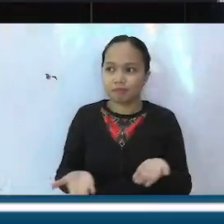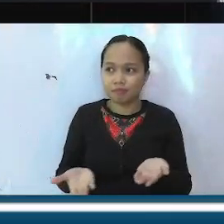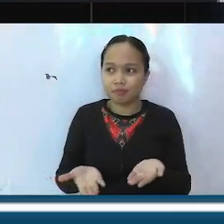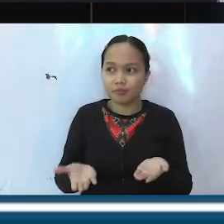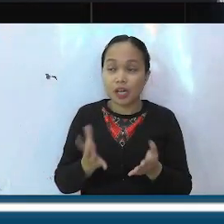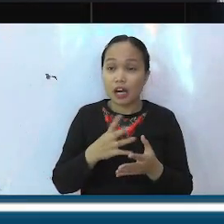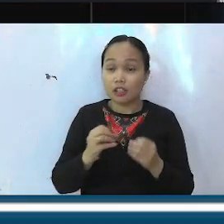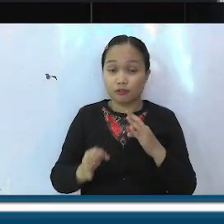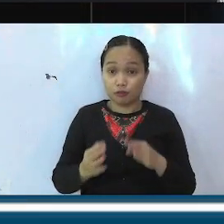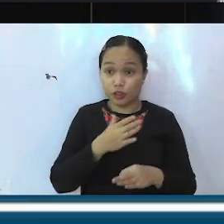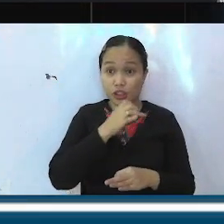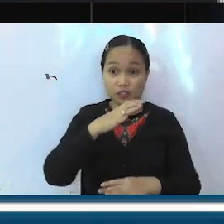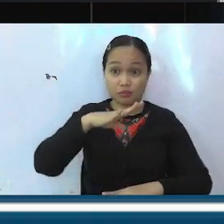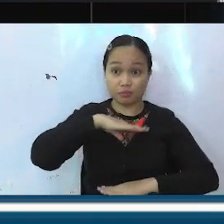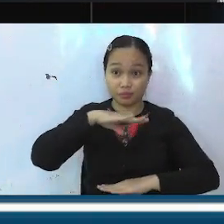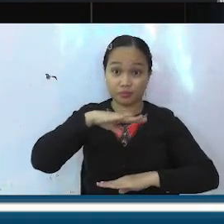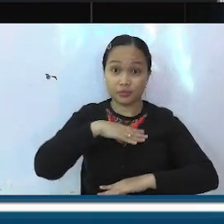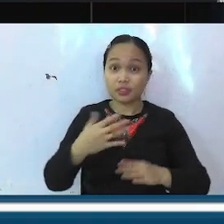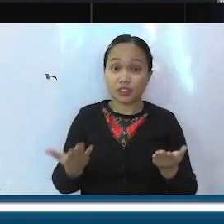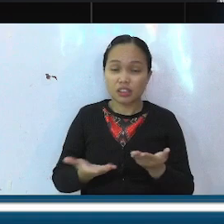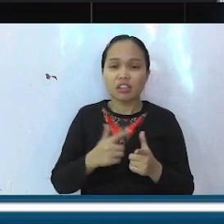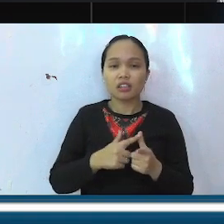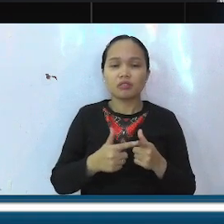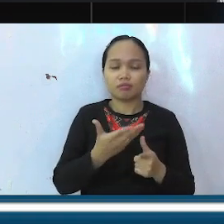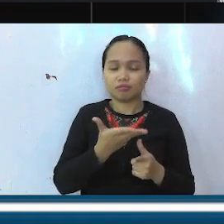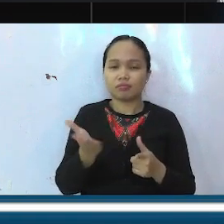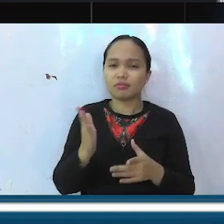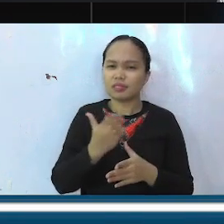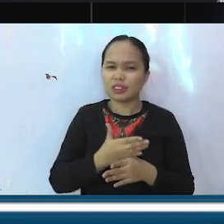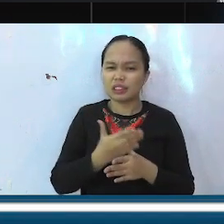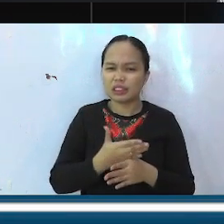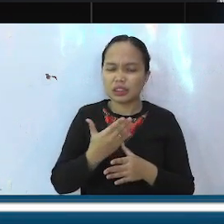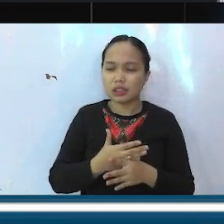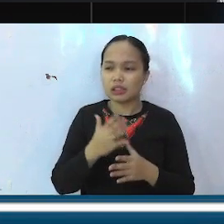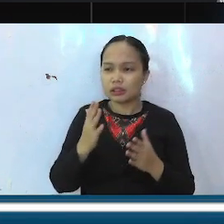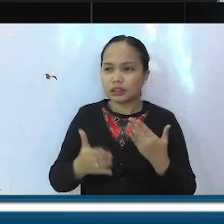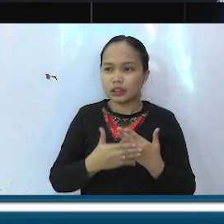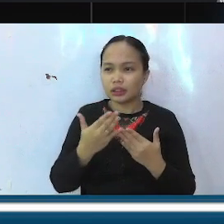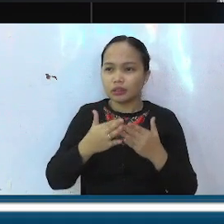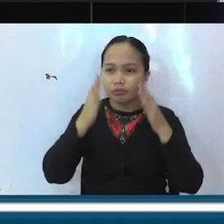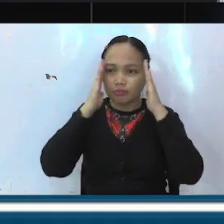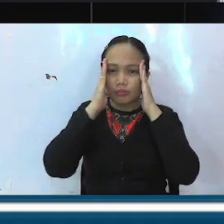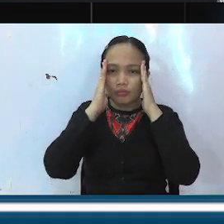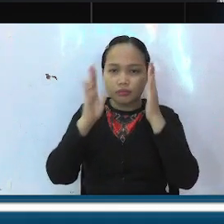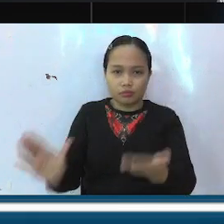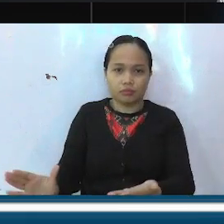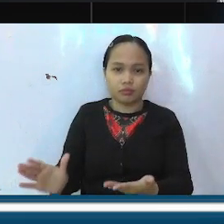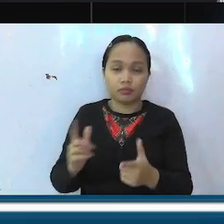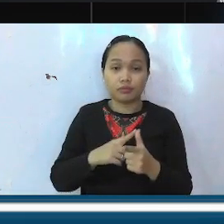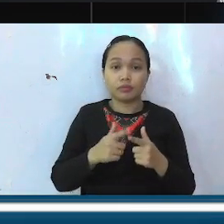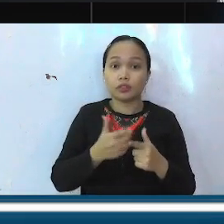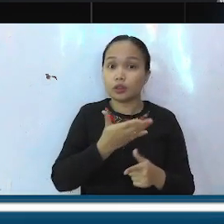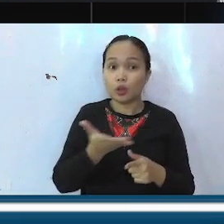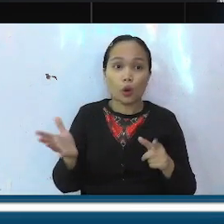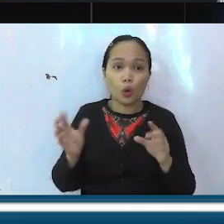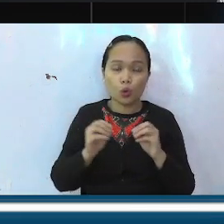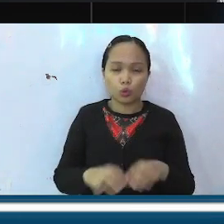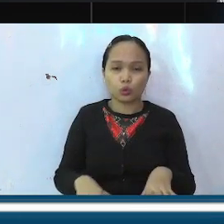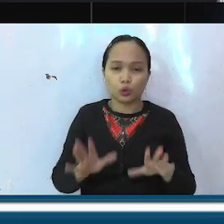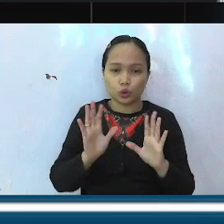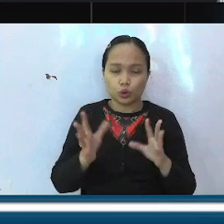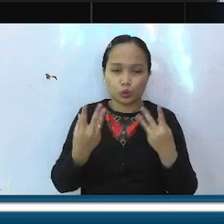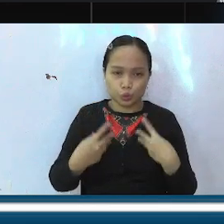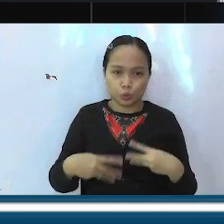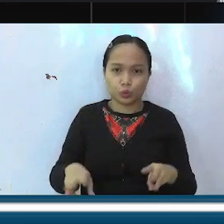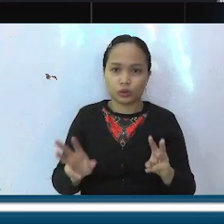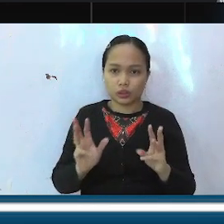not content here, you're going to get sidetracked. Man. And if you get sidetracked, you're going to go off track. Yes, sir. So it starts